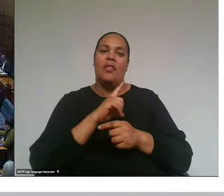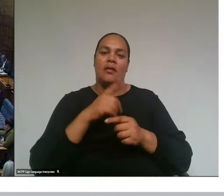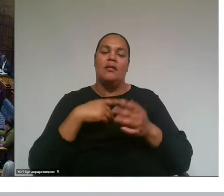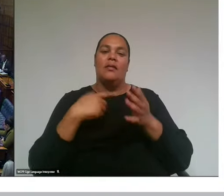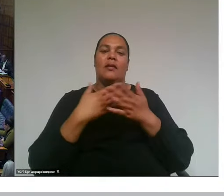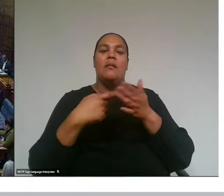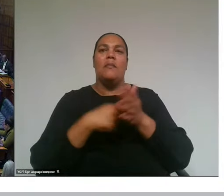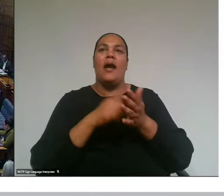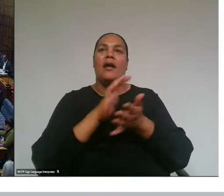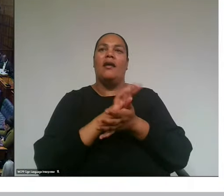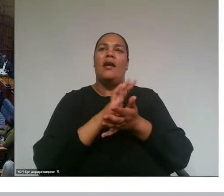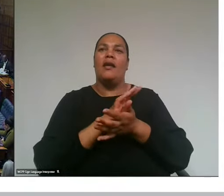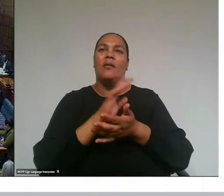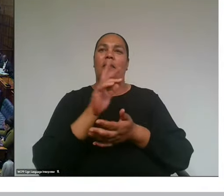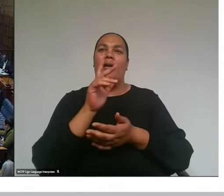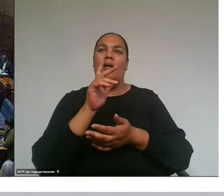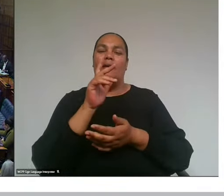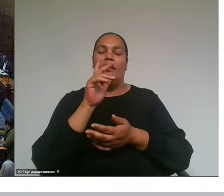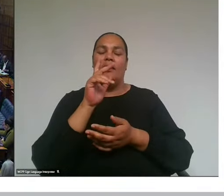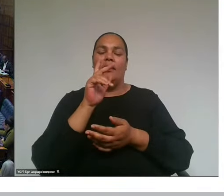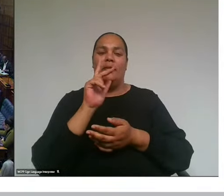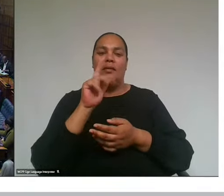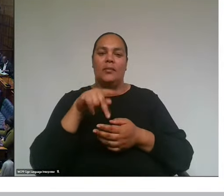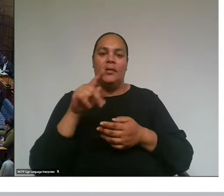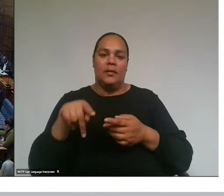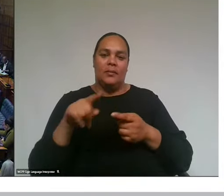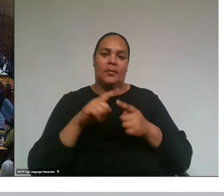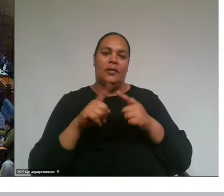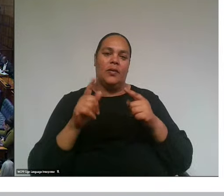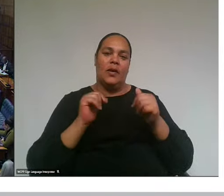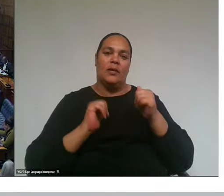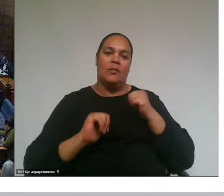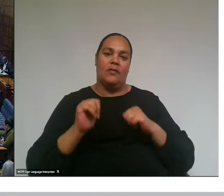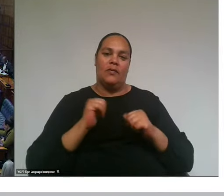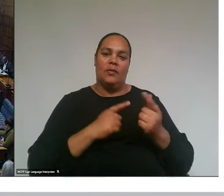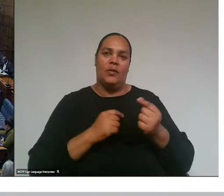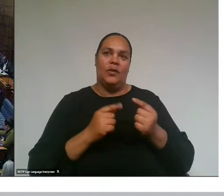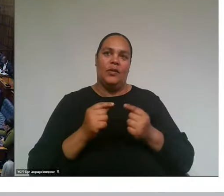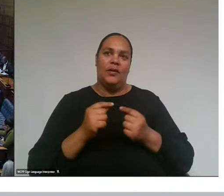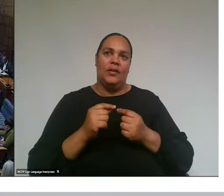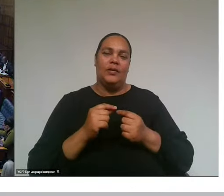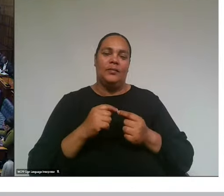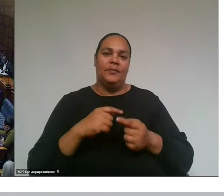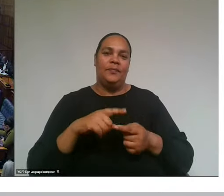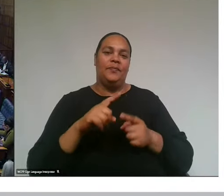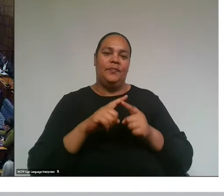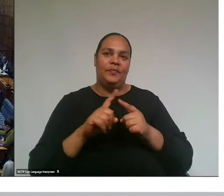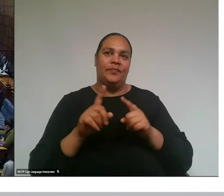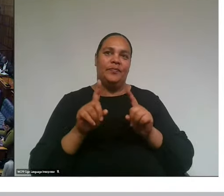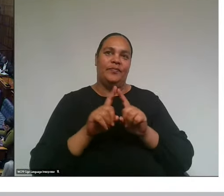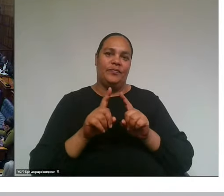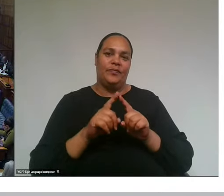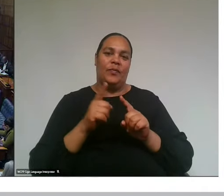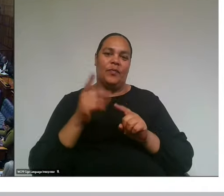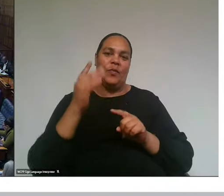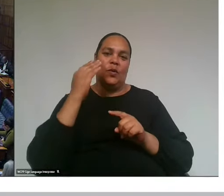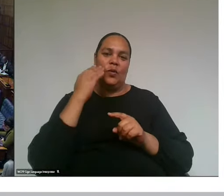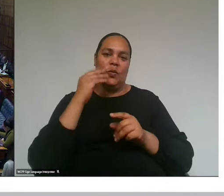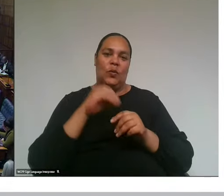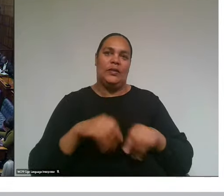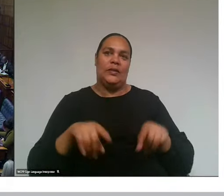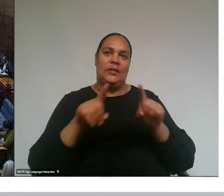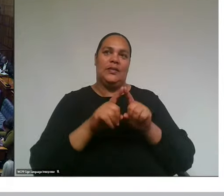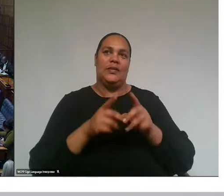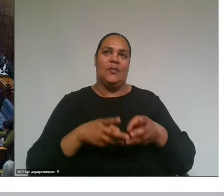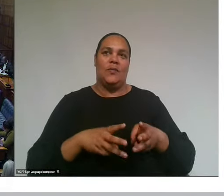and science um regression in terms of performance of the of the of the province and also we know that in the same